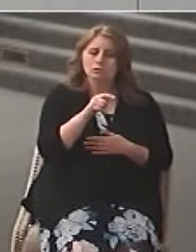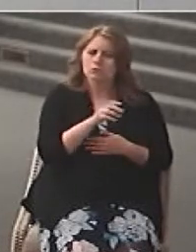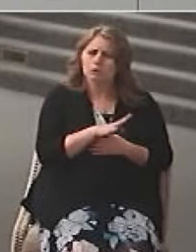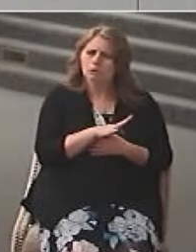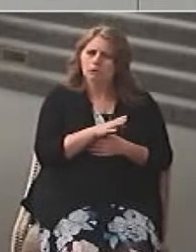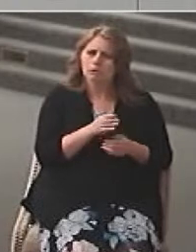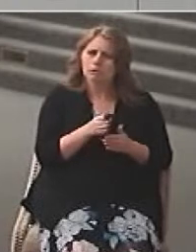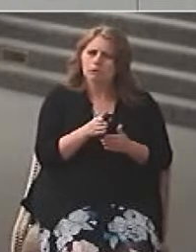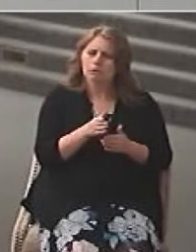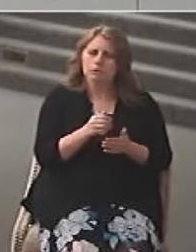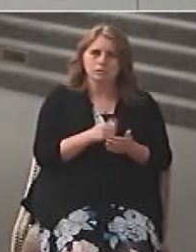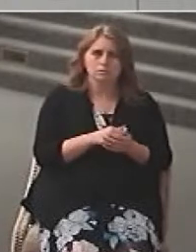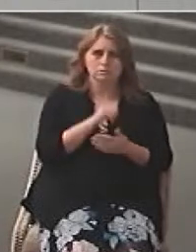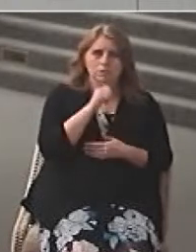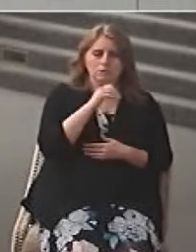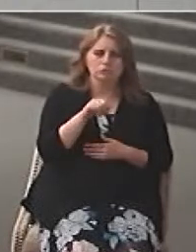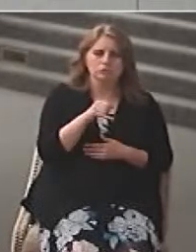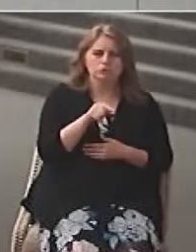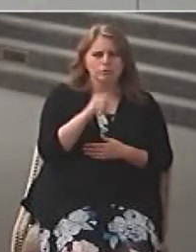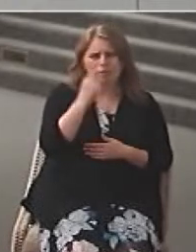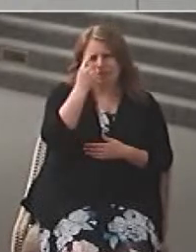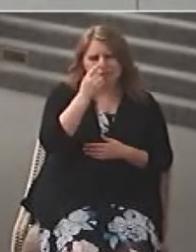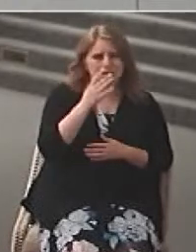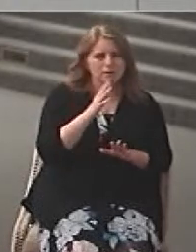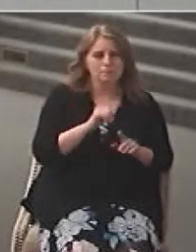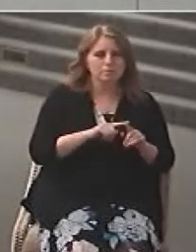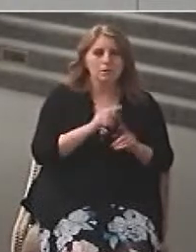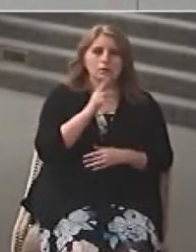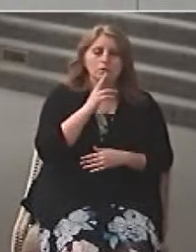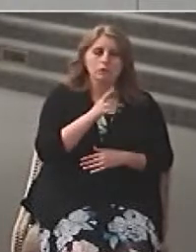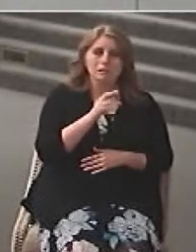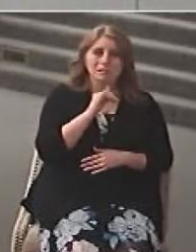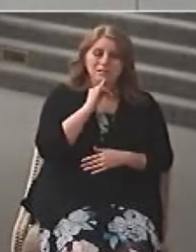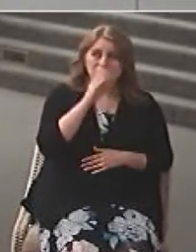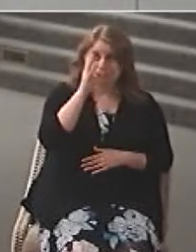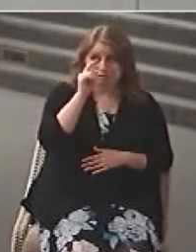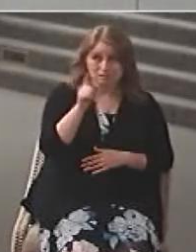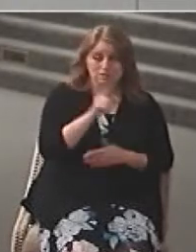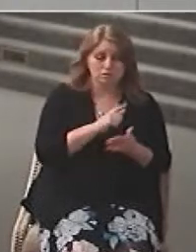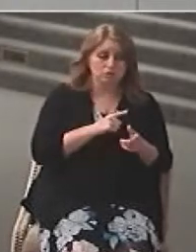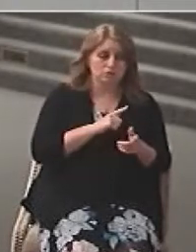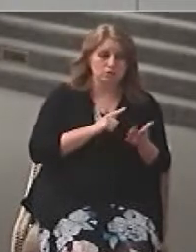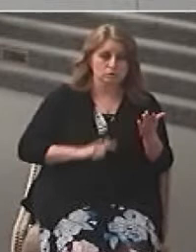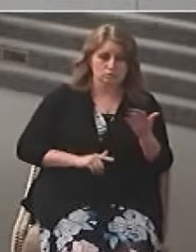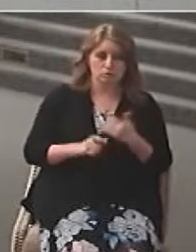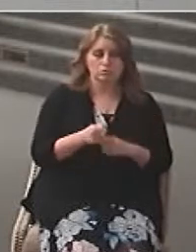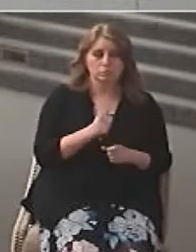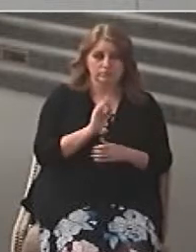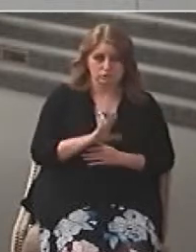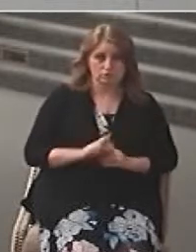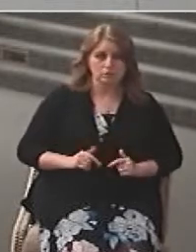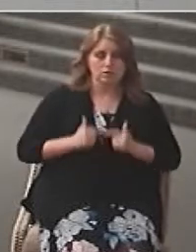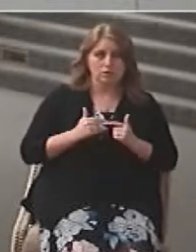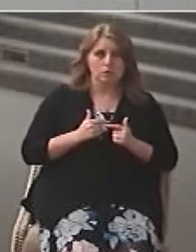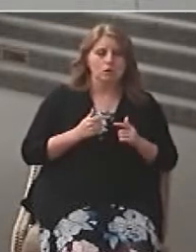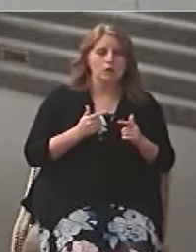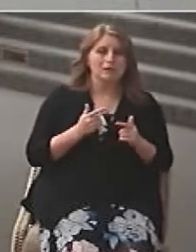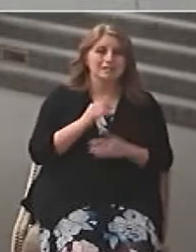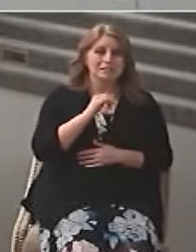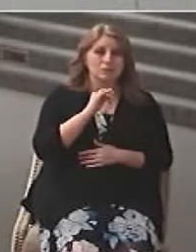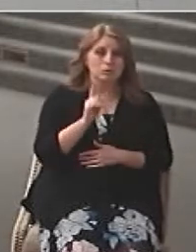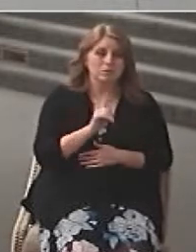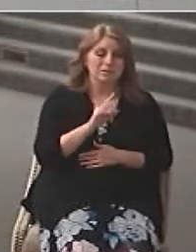way. Not just do you think about it, I mean really, is He Lord of your life? To where He is everything to